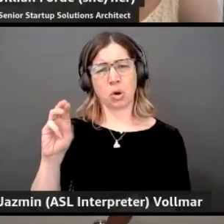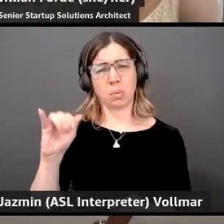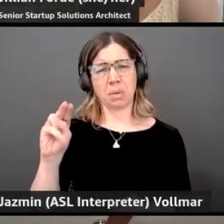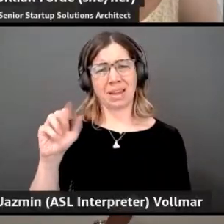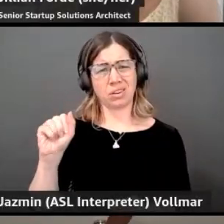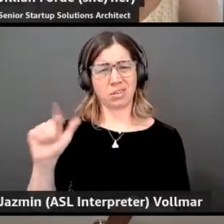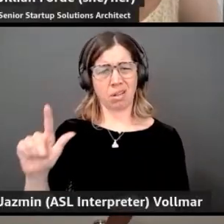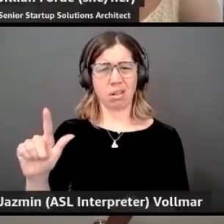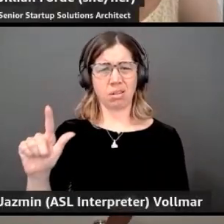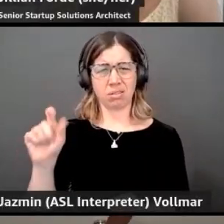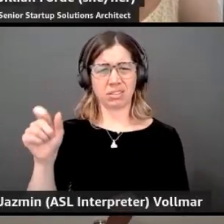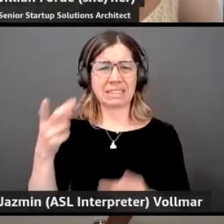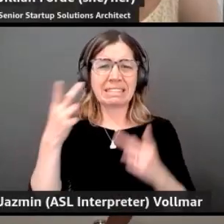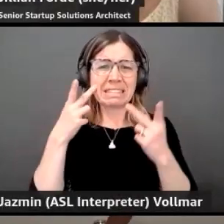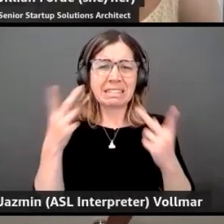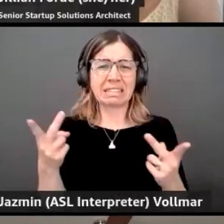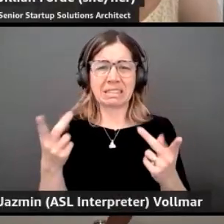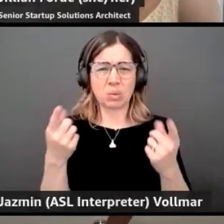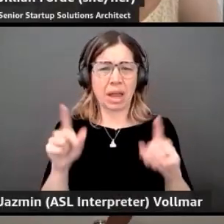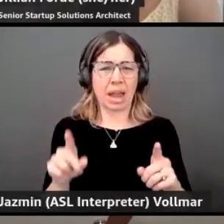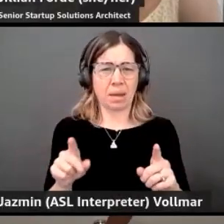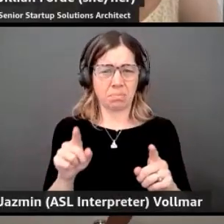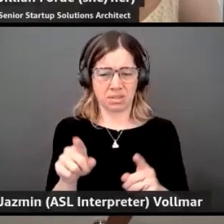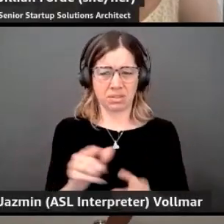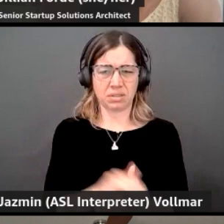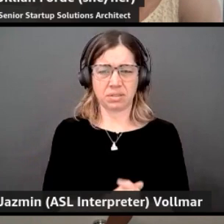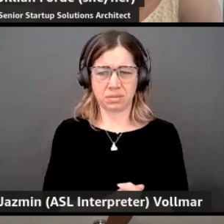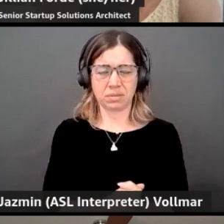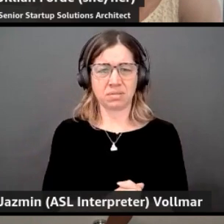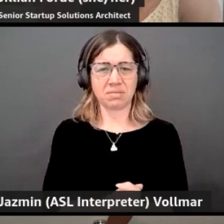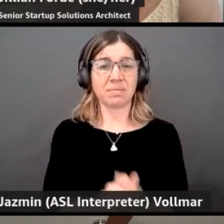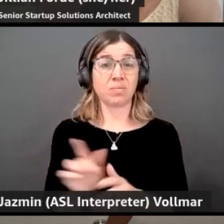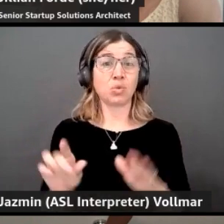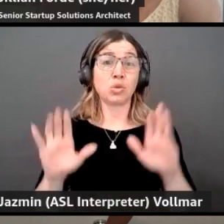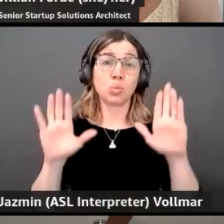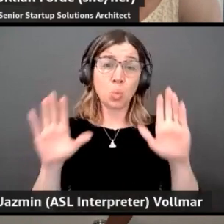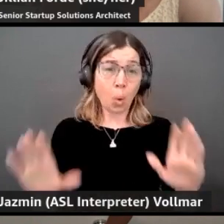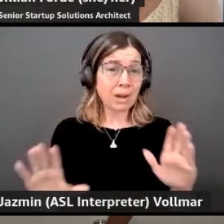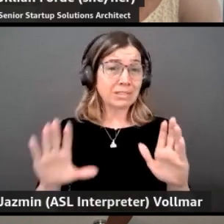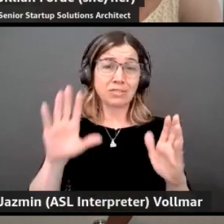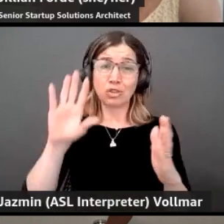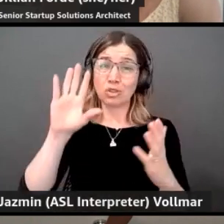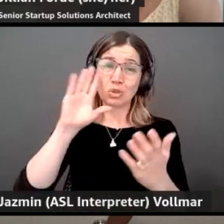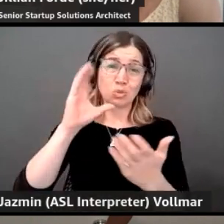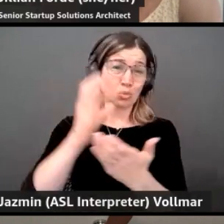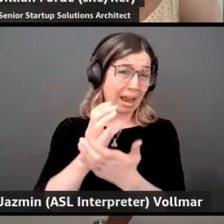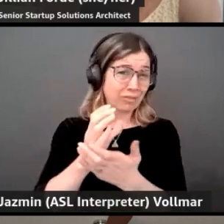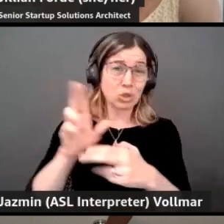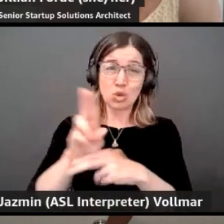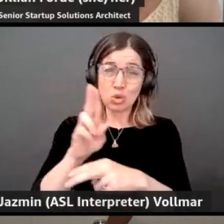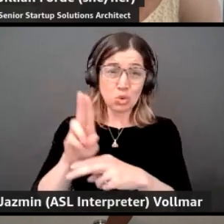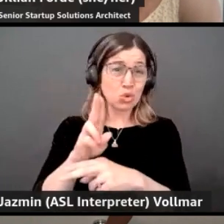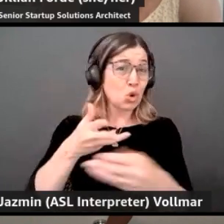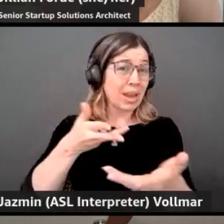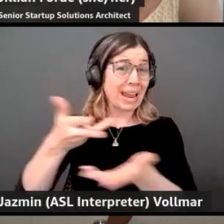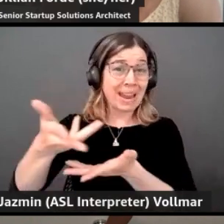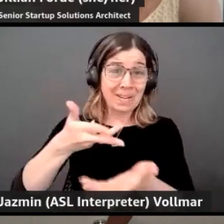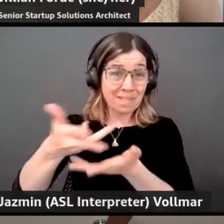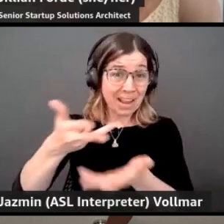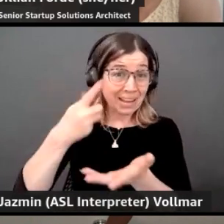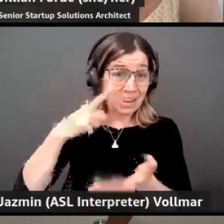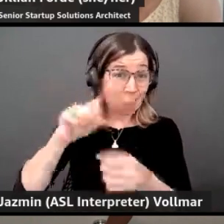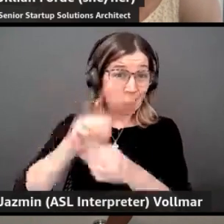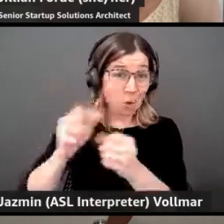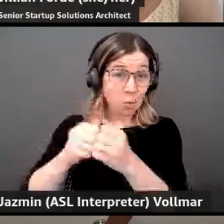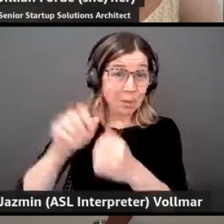So even though there's these wonderful graphical user interfaces for working with your database, I still use a terminal. I